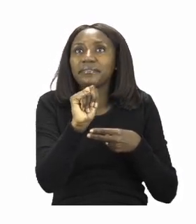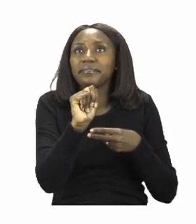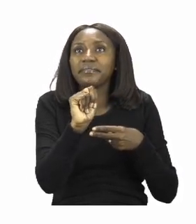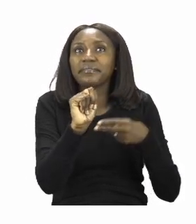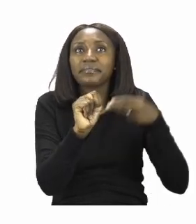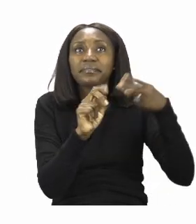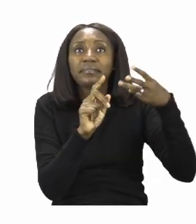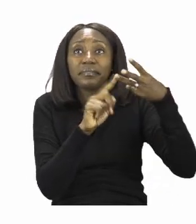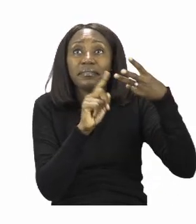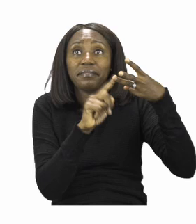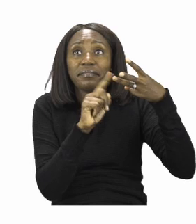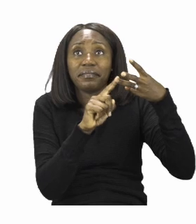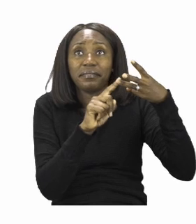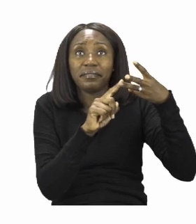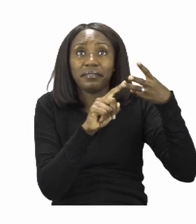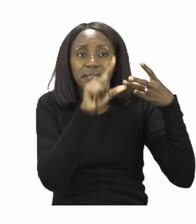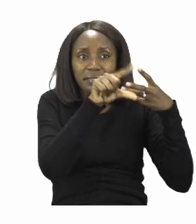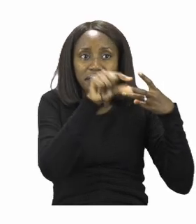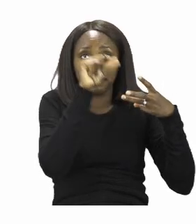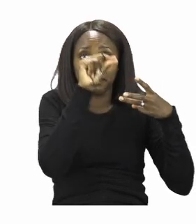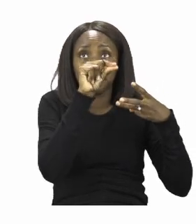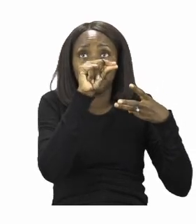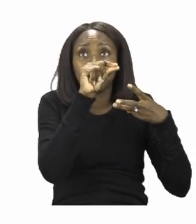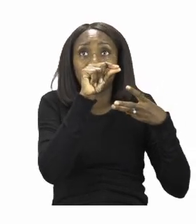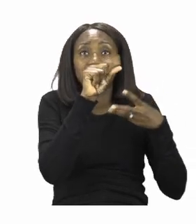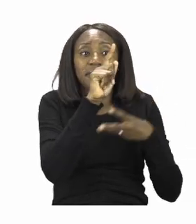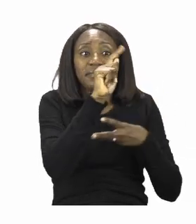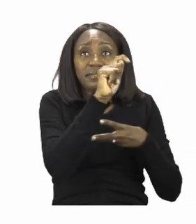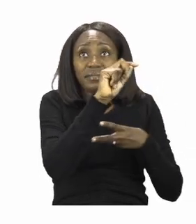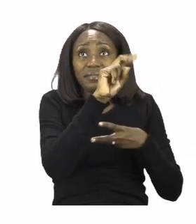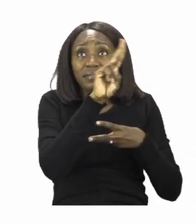And the last one we have is the.